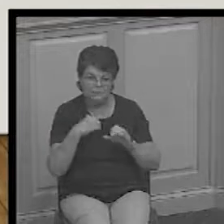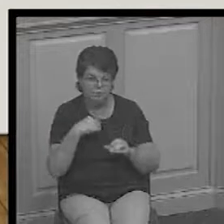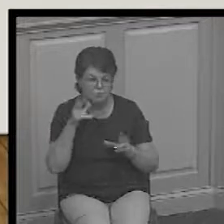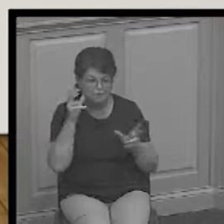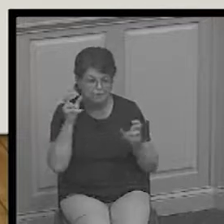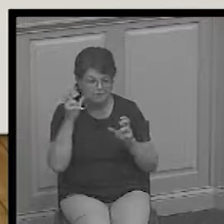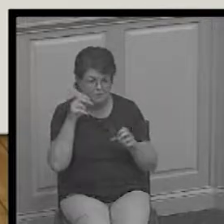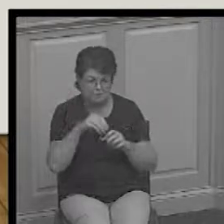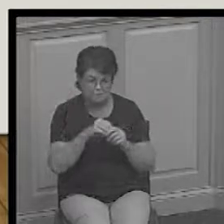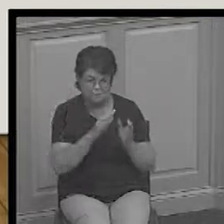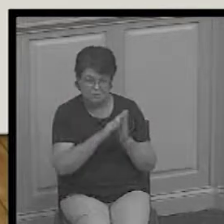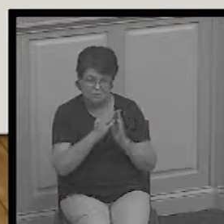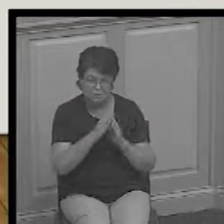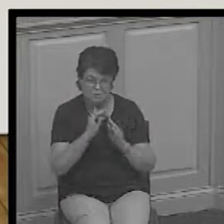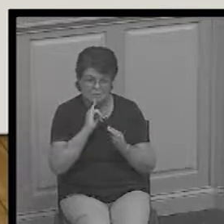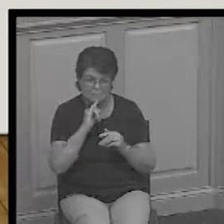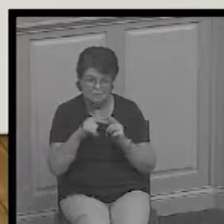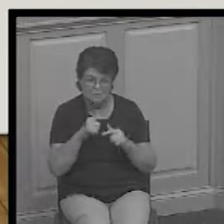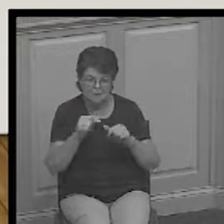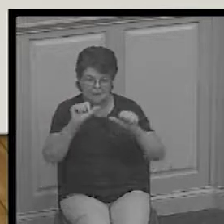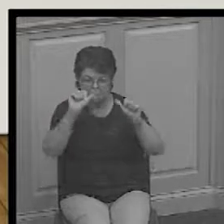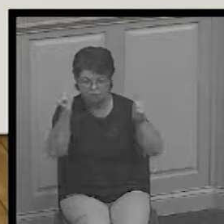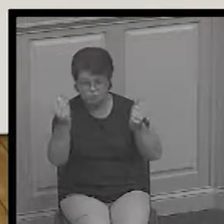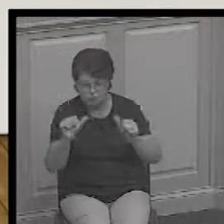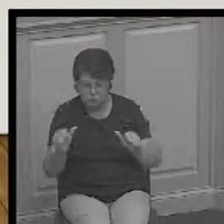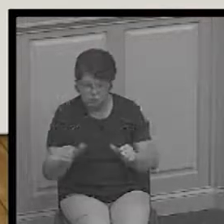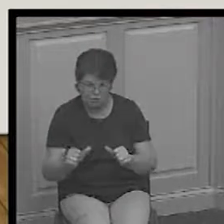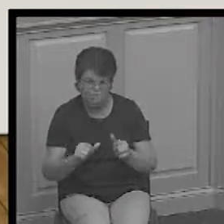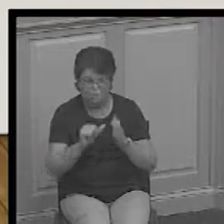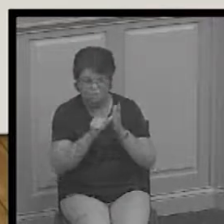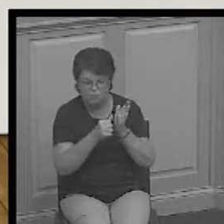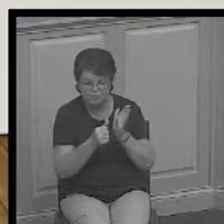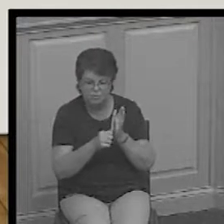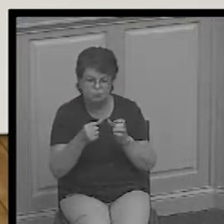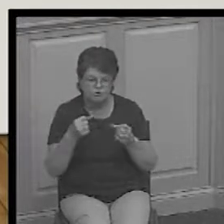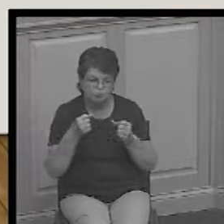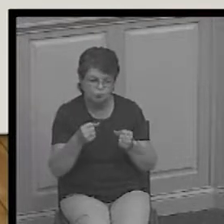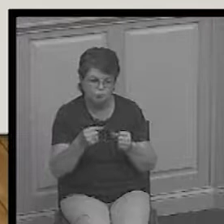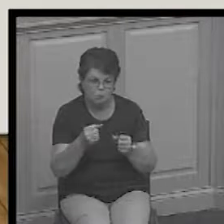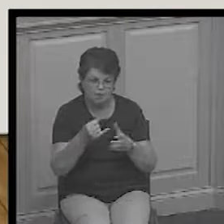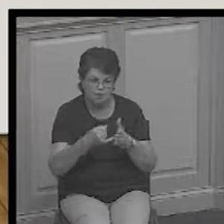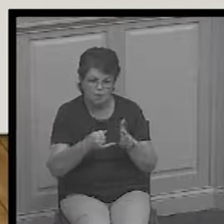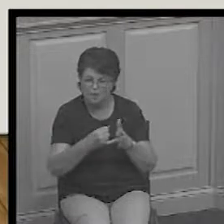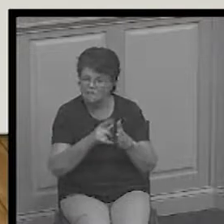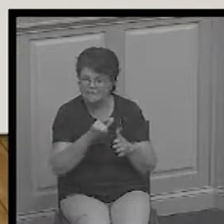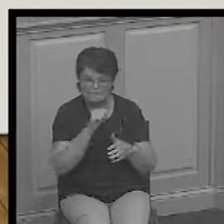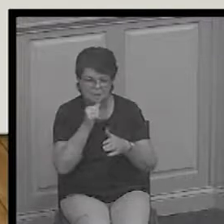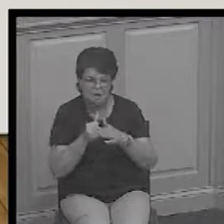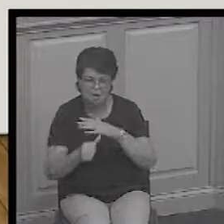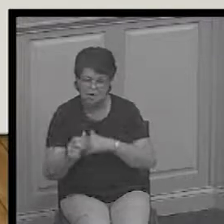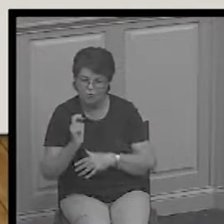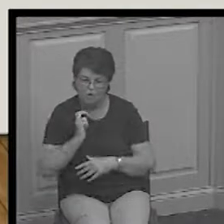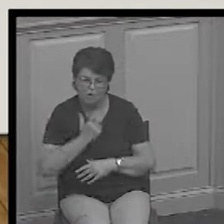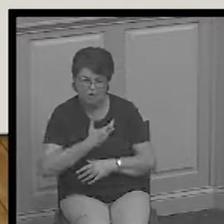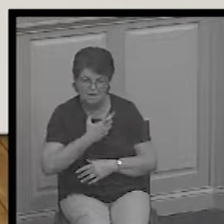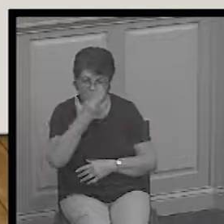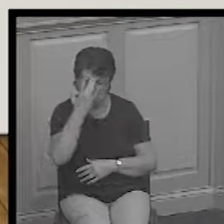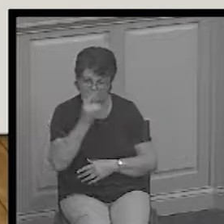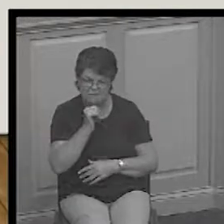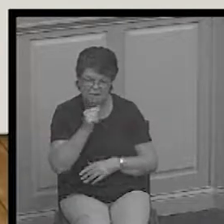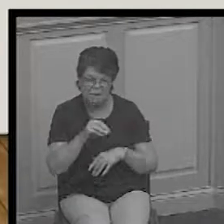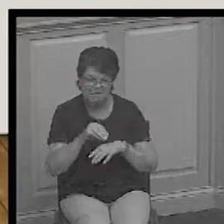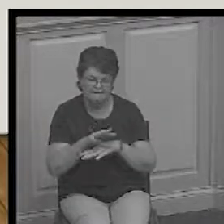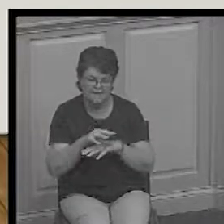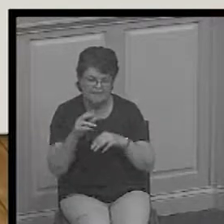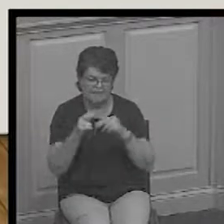in the community is about sculptures and street art. That wouldn't fall under us because it's not really affecting